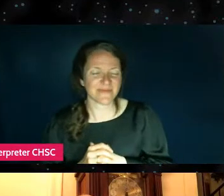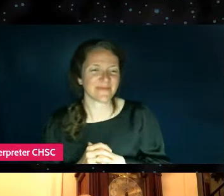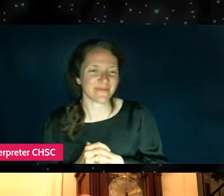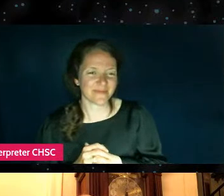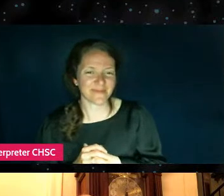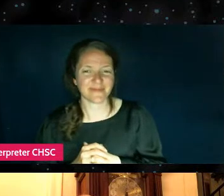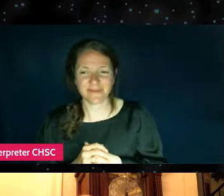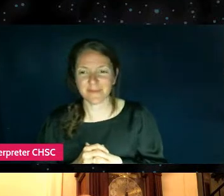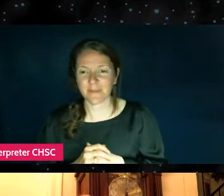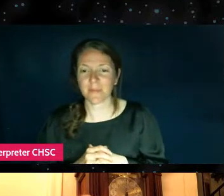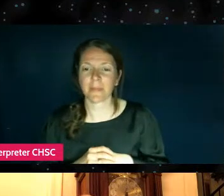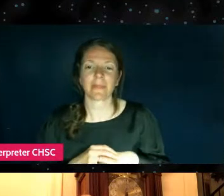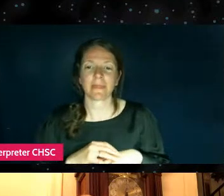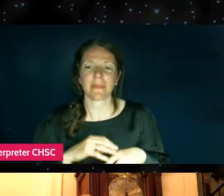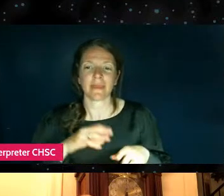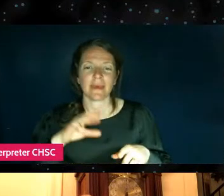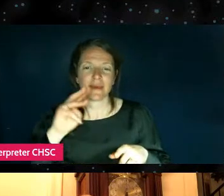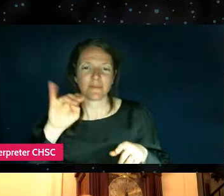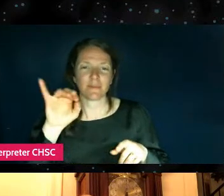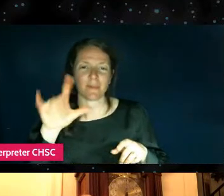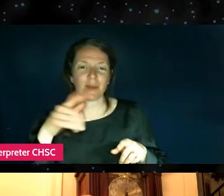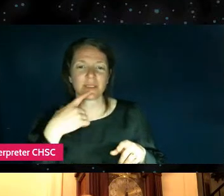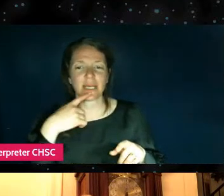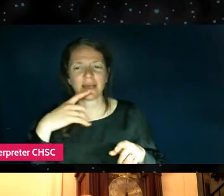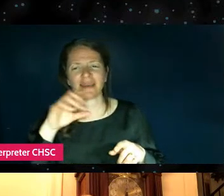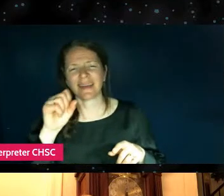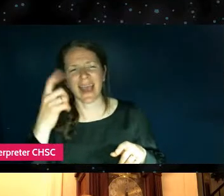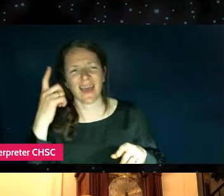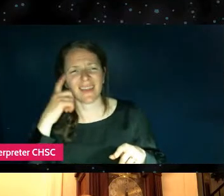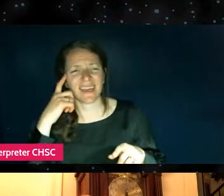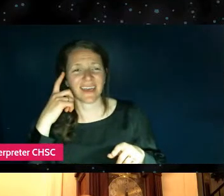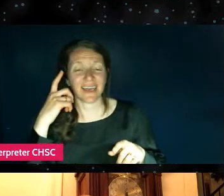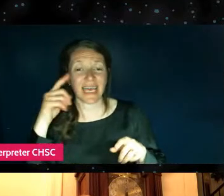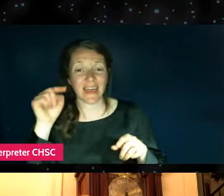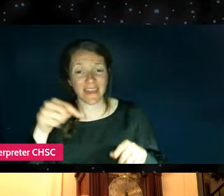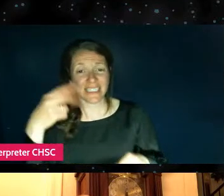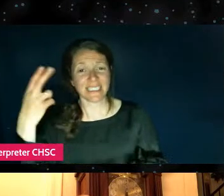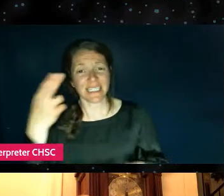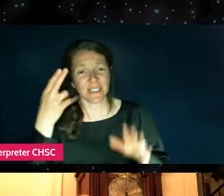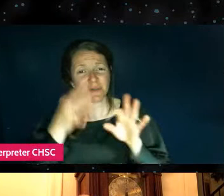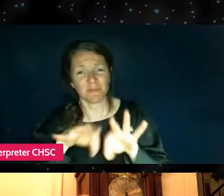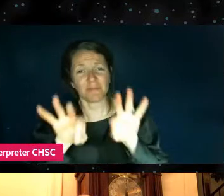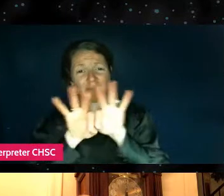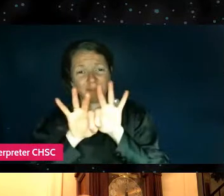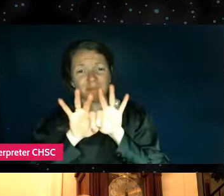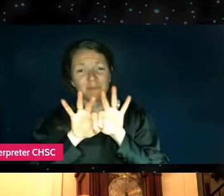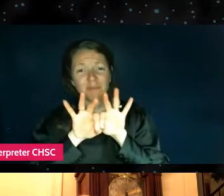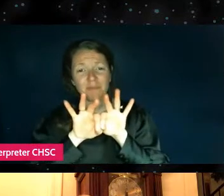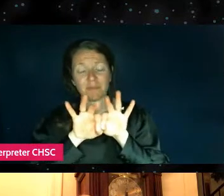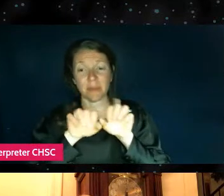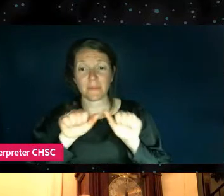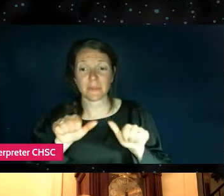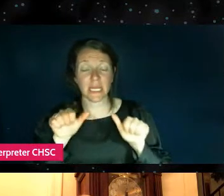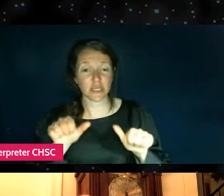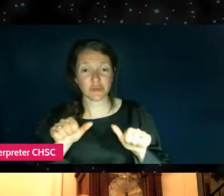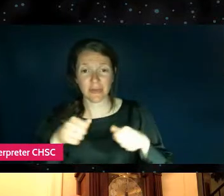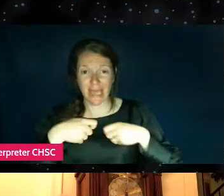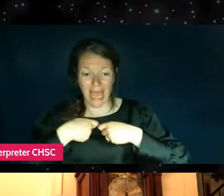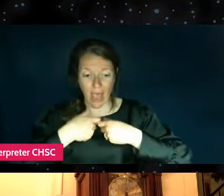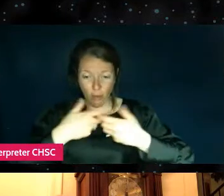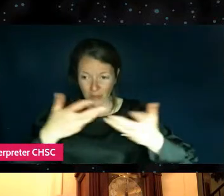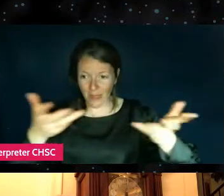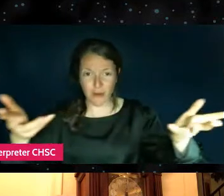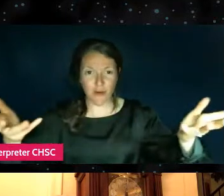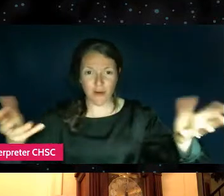Yeah. And I think, you know, it's important that, you know, this history is potentially out there, more